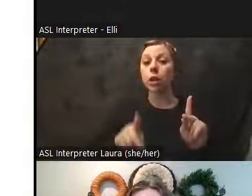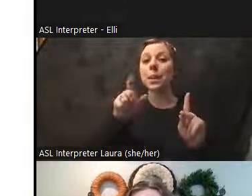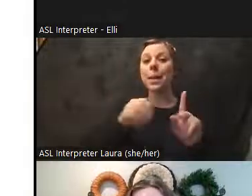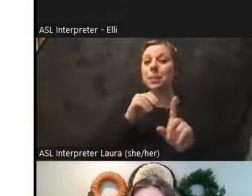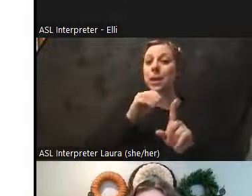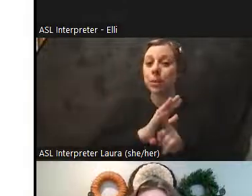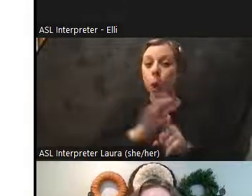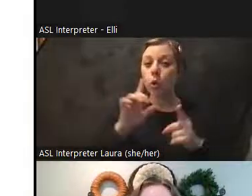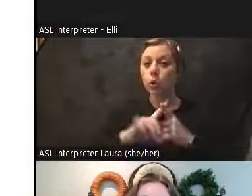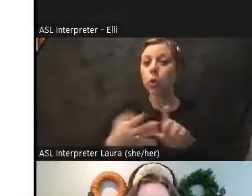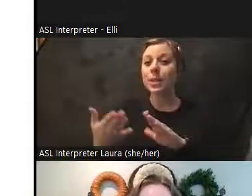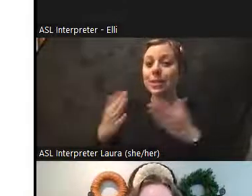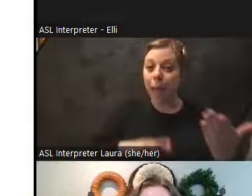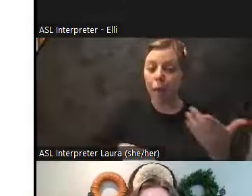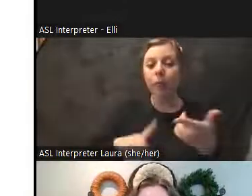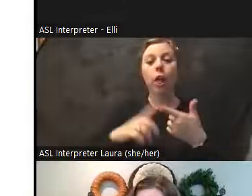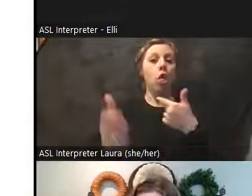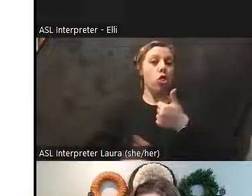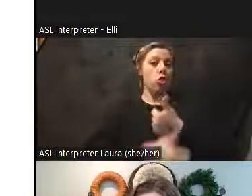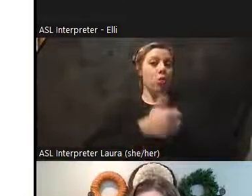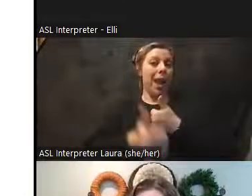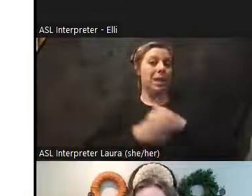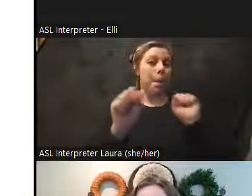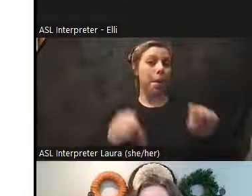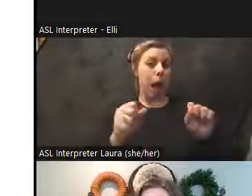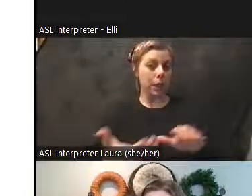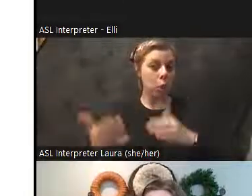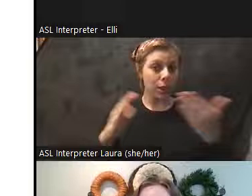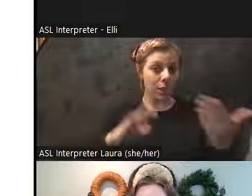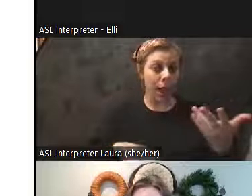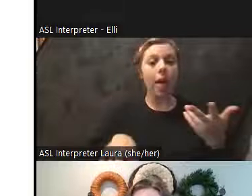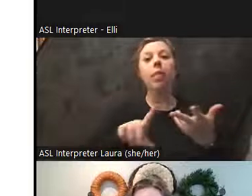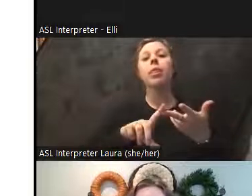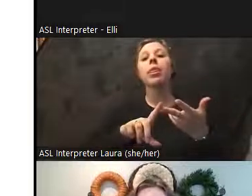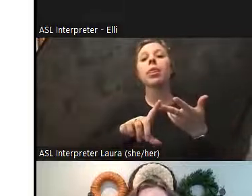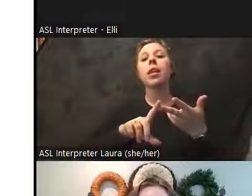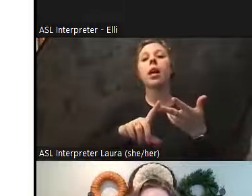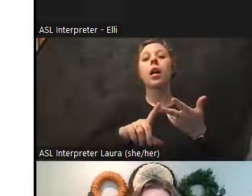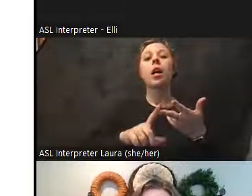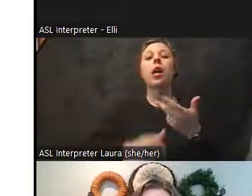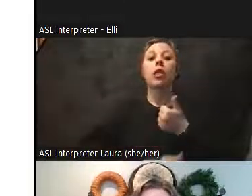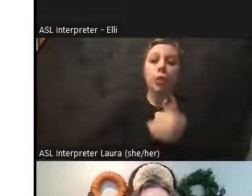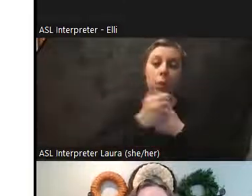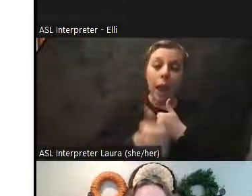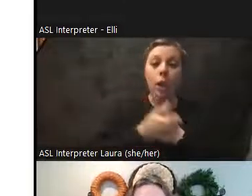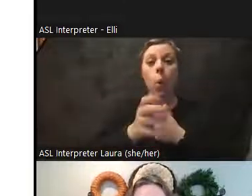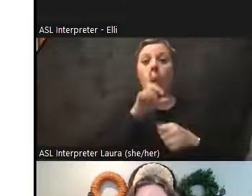death, actual or threatened serious injury, or actual or threatened sexual violence